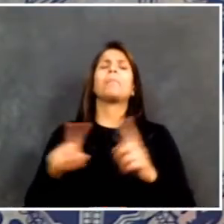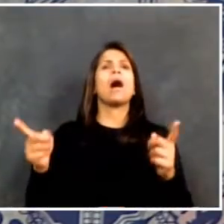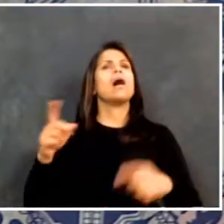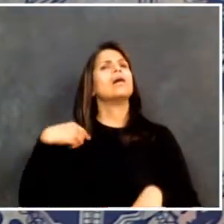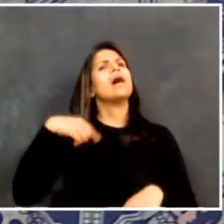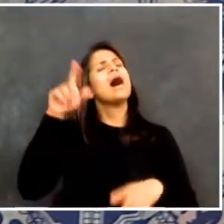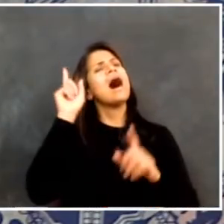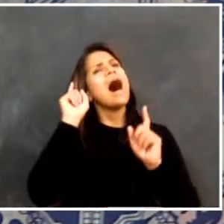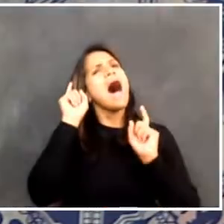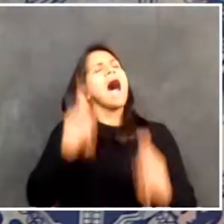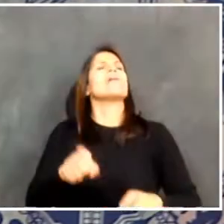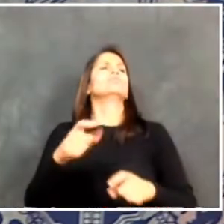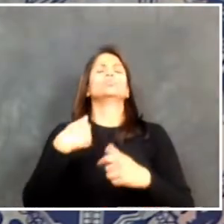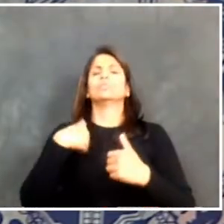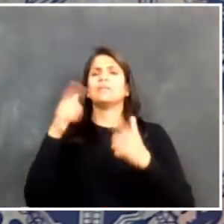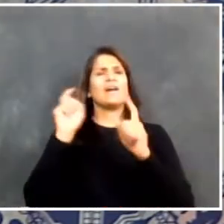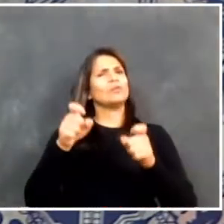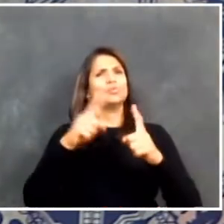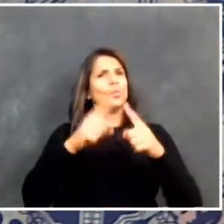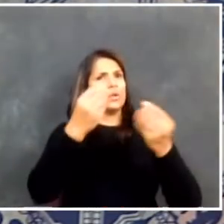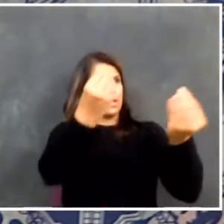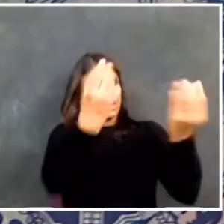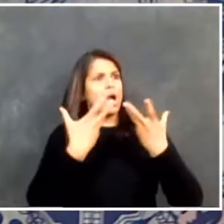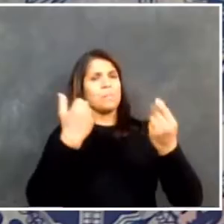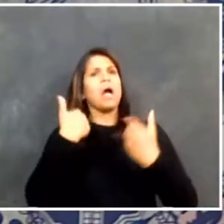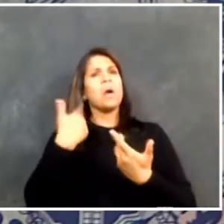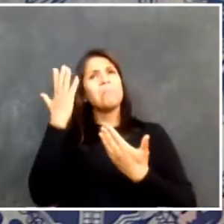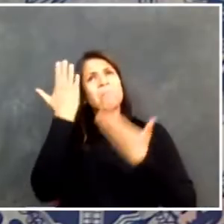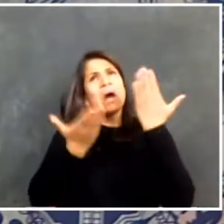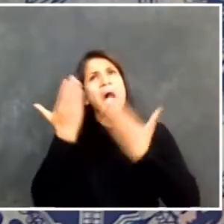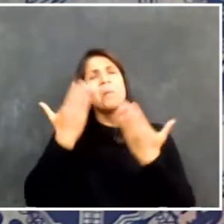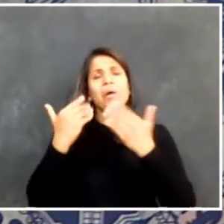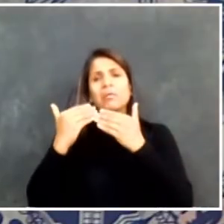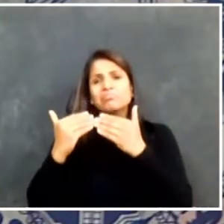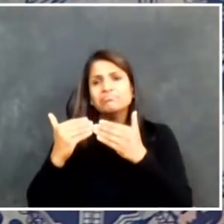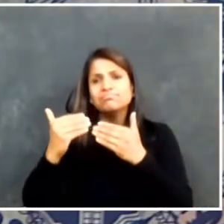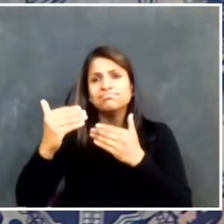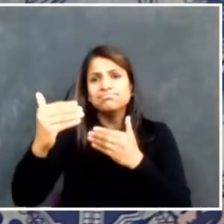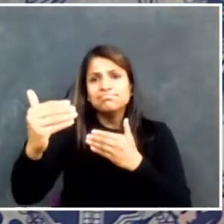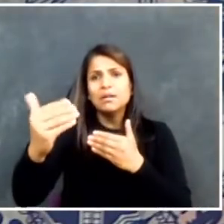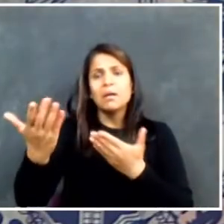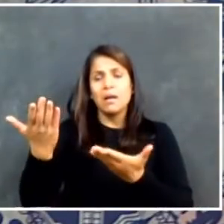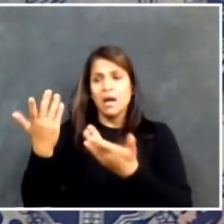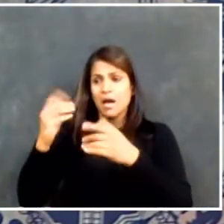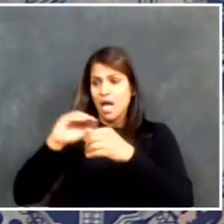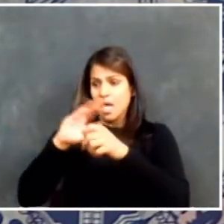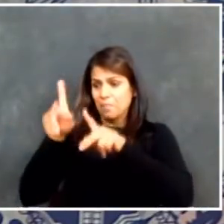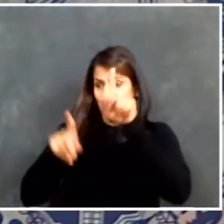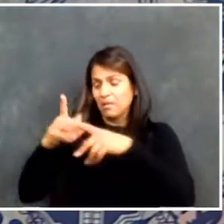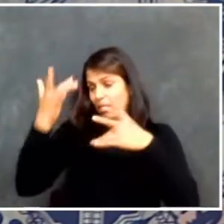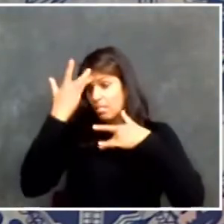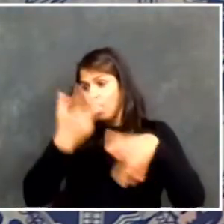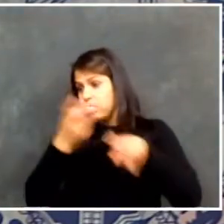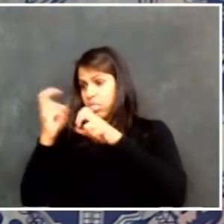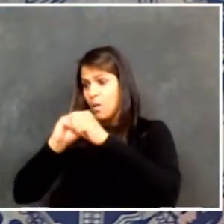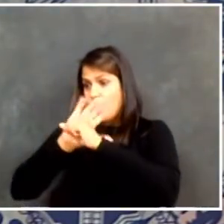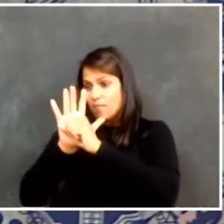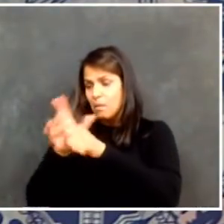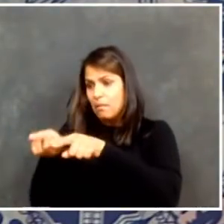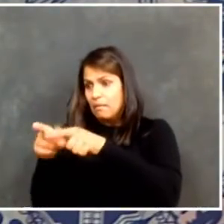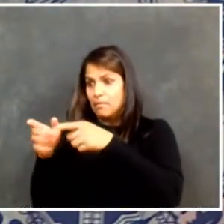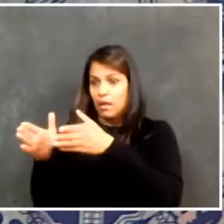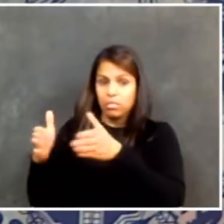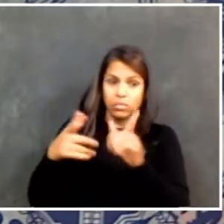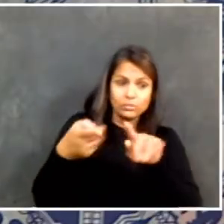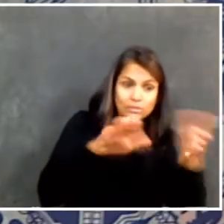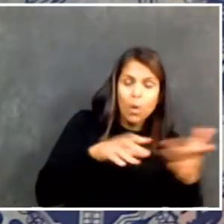want to caution, though, about part of your question, because I don't think it necessarily portrays the whole truth. Job one in